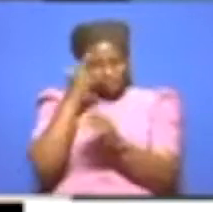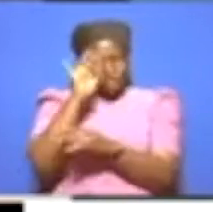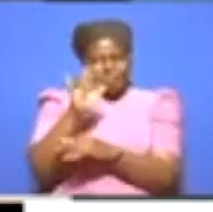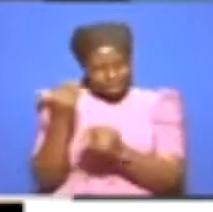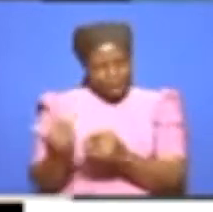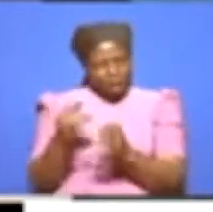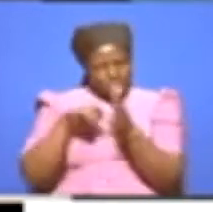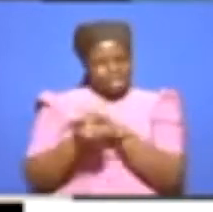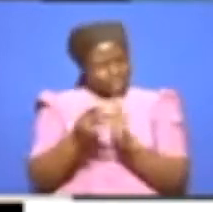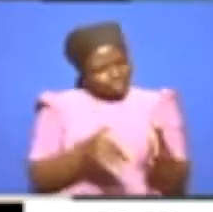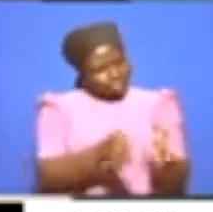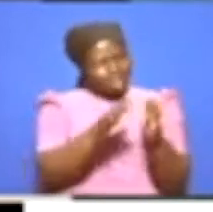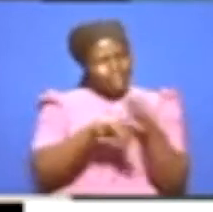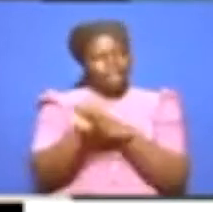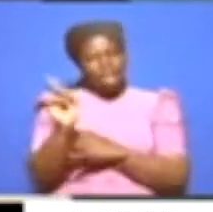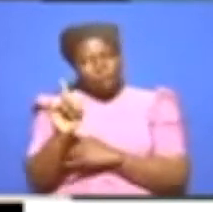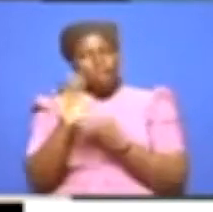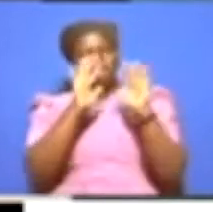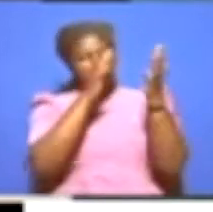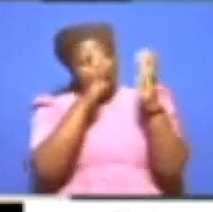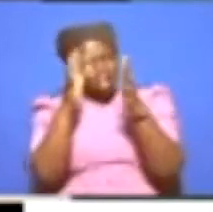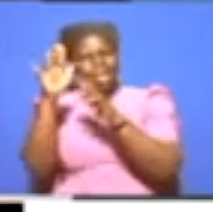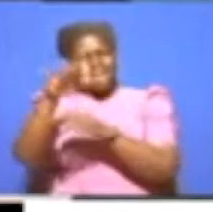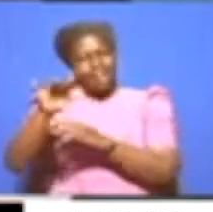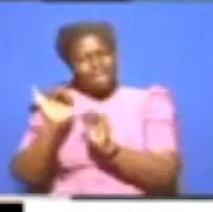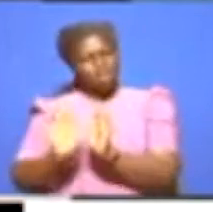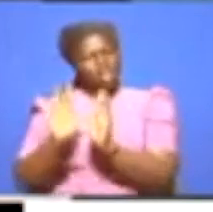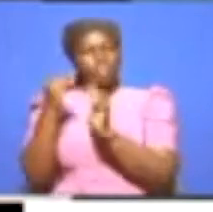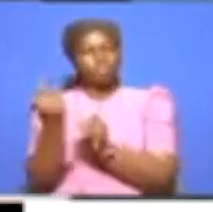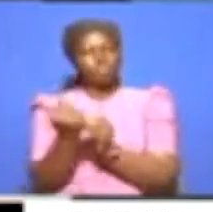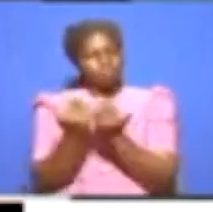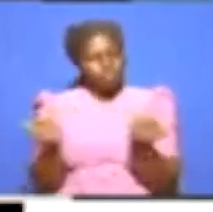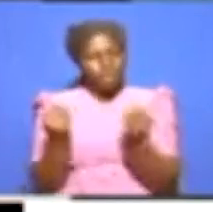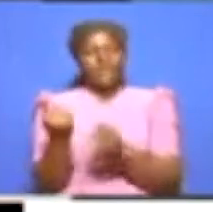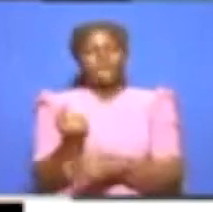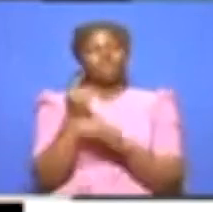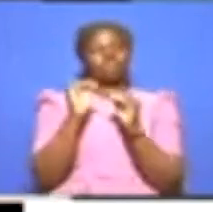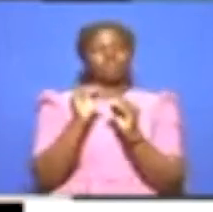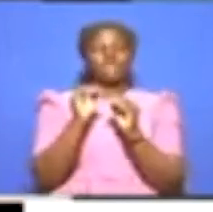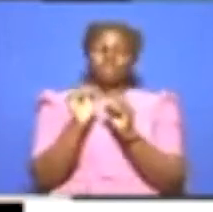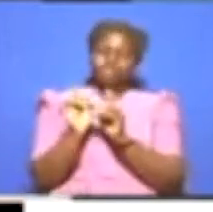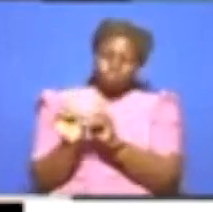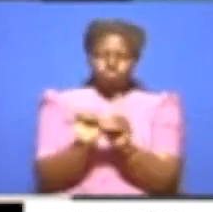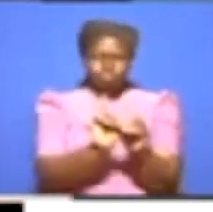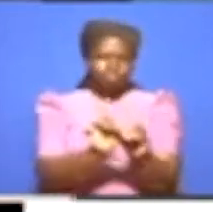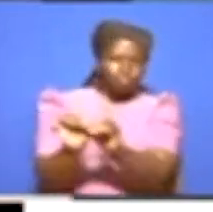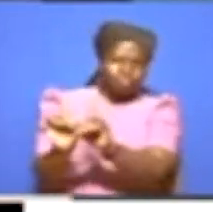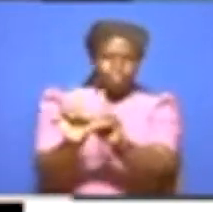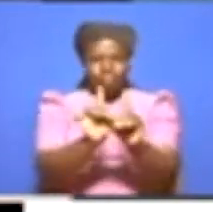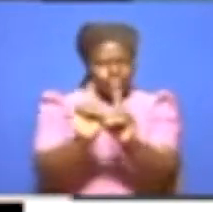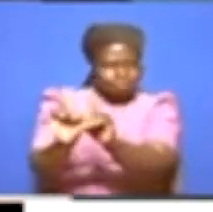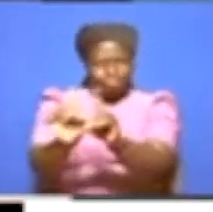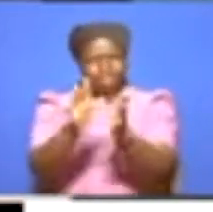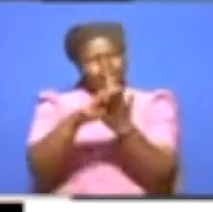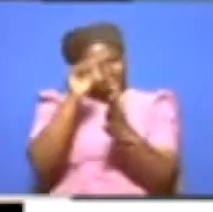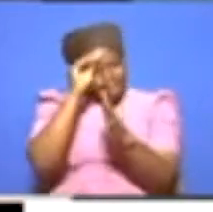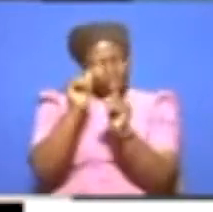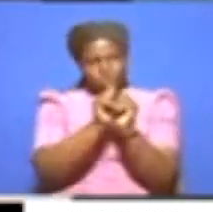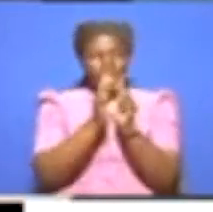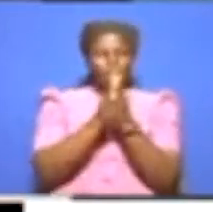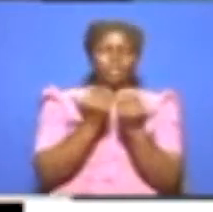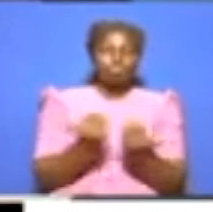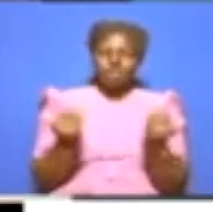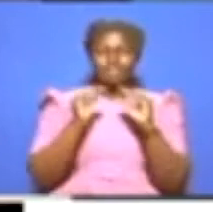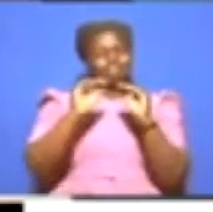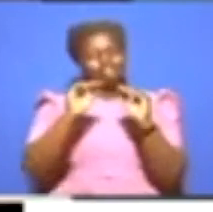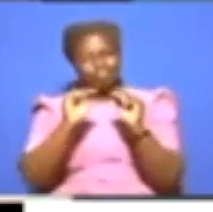in the forests, in the jungles. You can't leave your child on their own. Learn with them, walk with them, teach them, protect them, because at the end of the day,